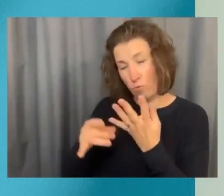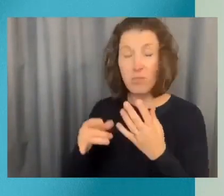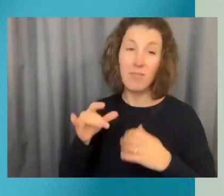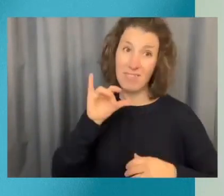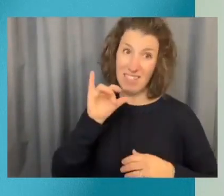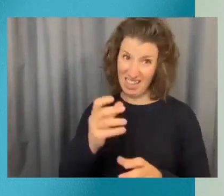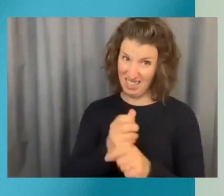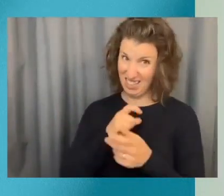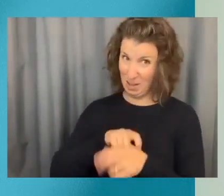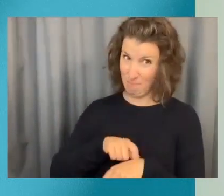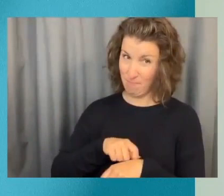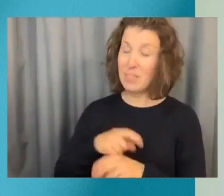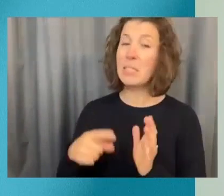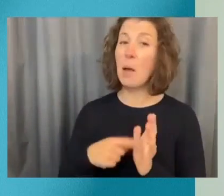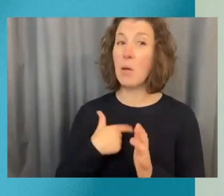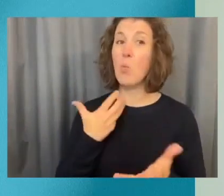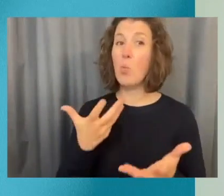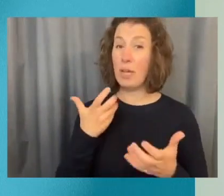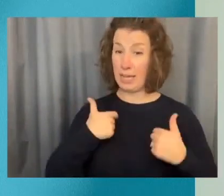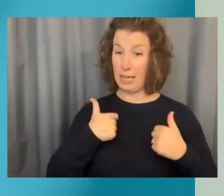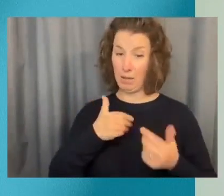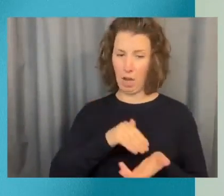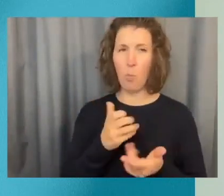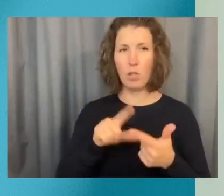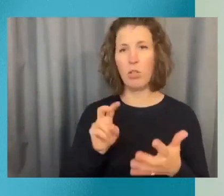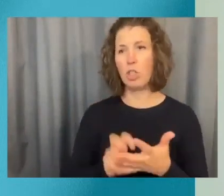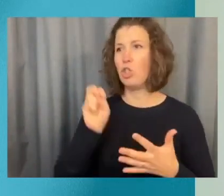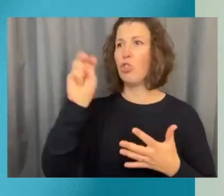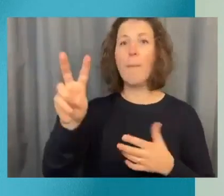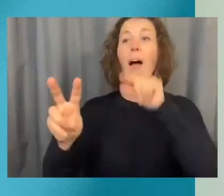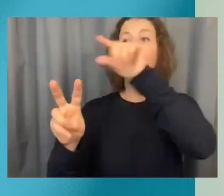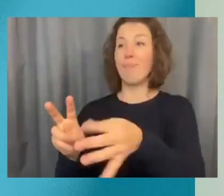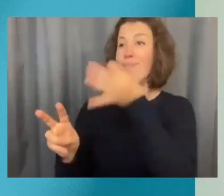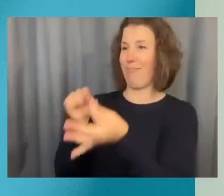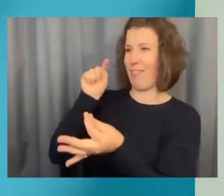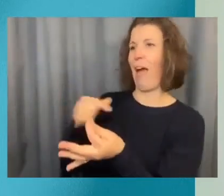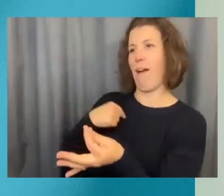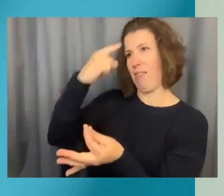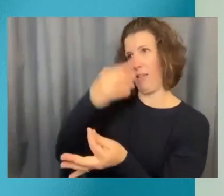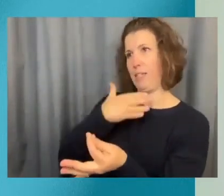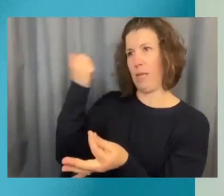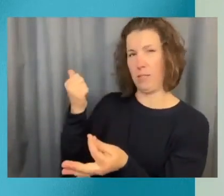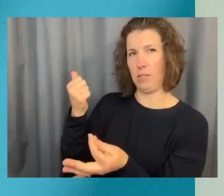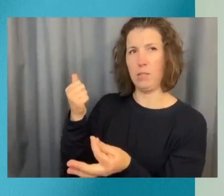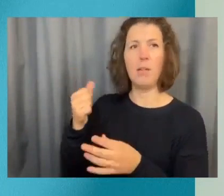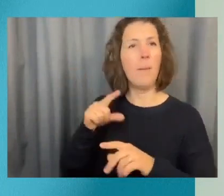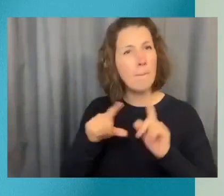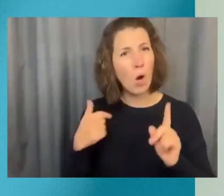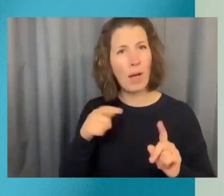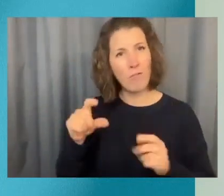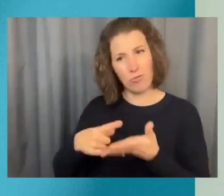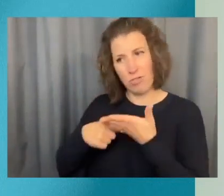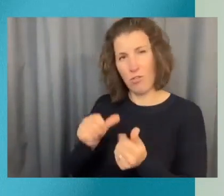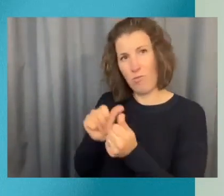to the solution that we think is best as the clinician, but working with the patients to talk about you do have options, and those options are centered